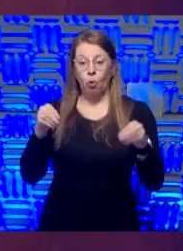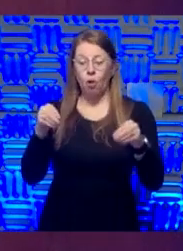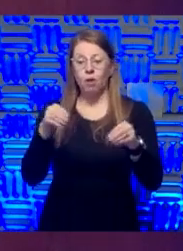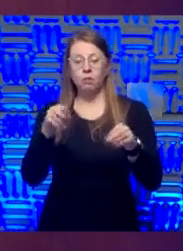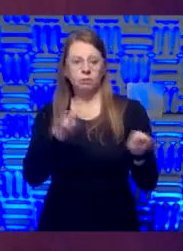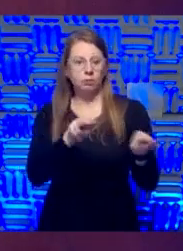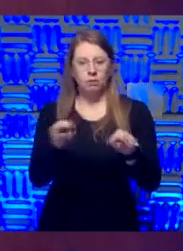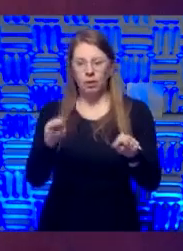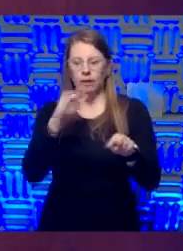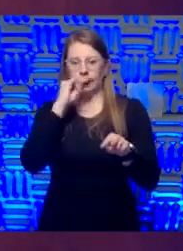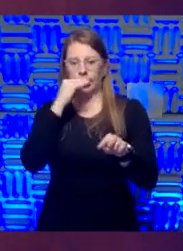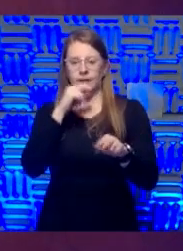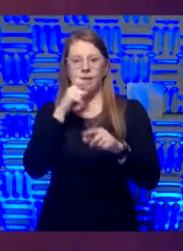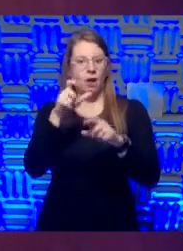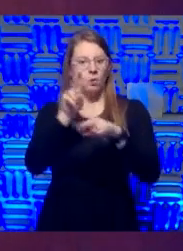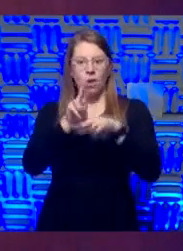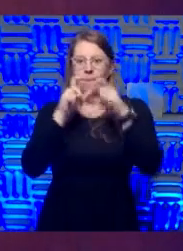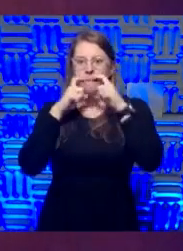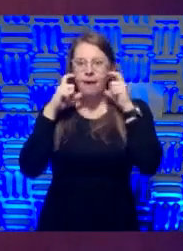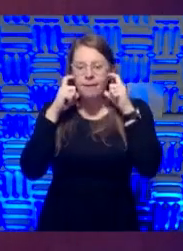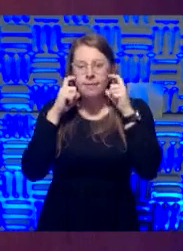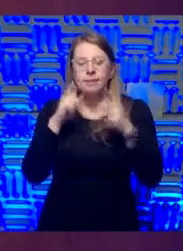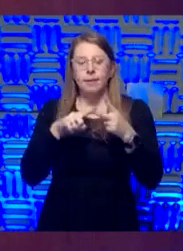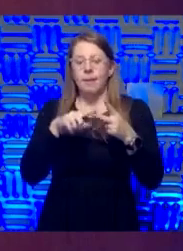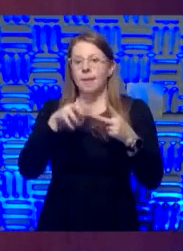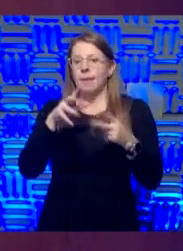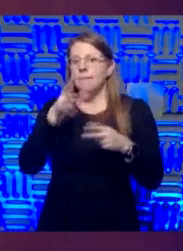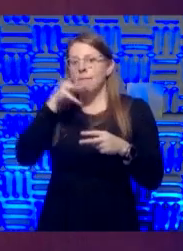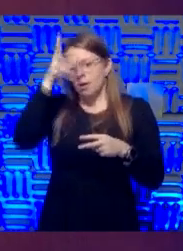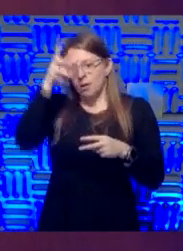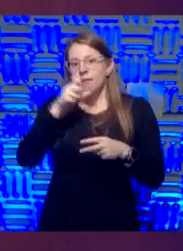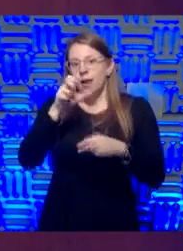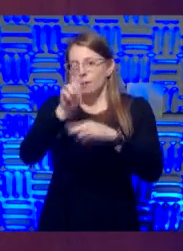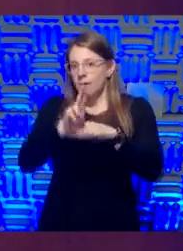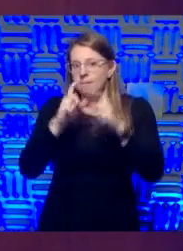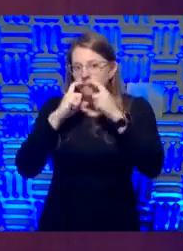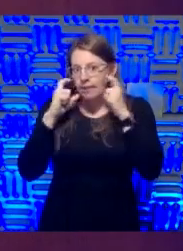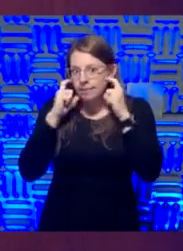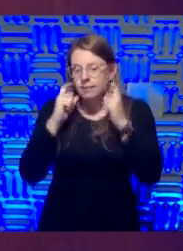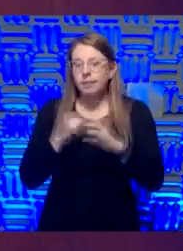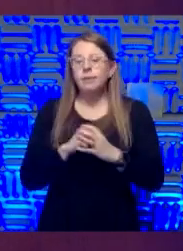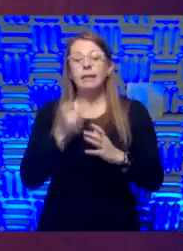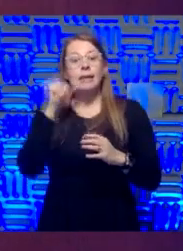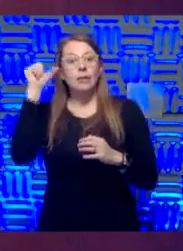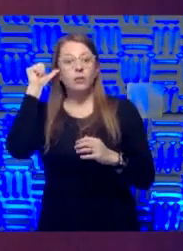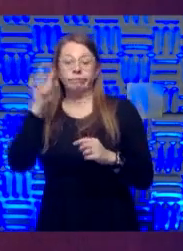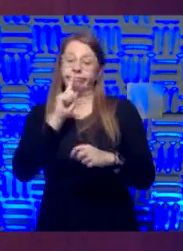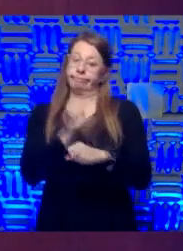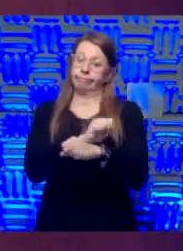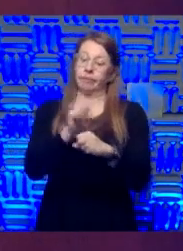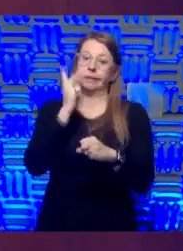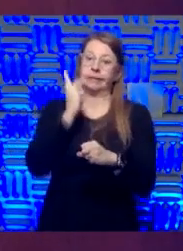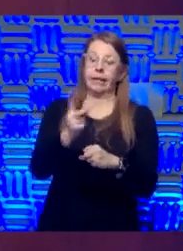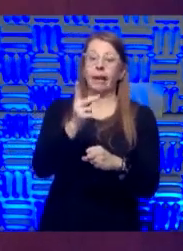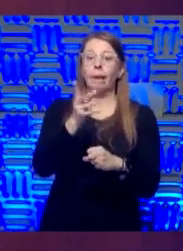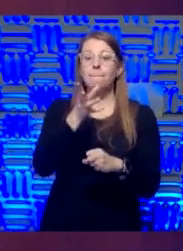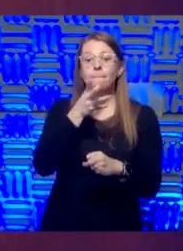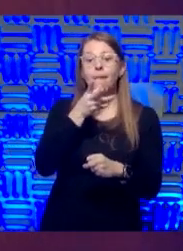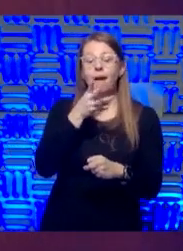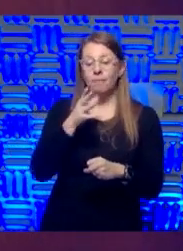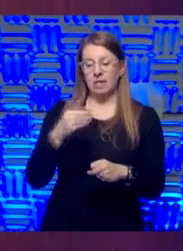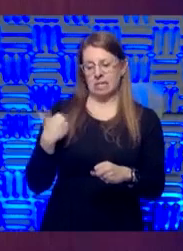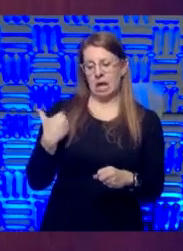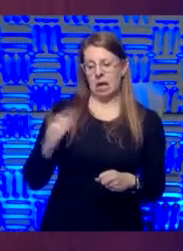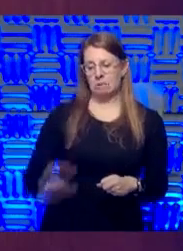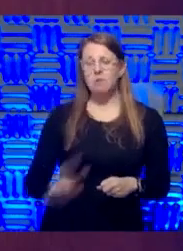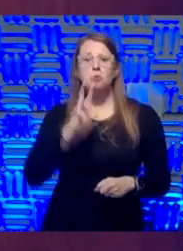how many kids don't have masks on and how many parents don't have masks on. And yesterday I actually happened to see a mom and a young little,